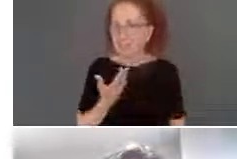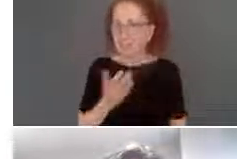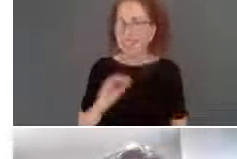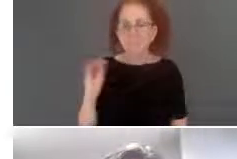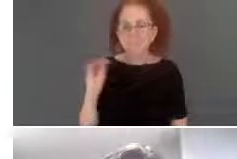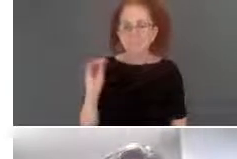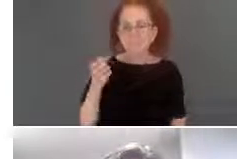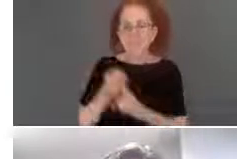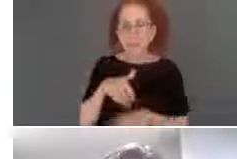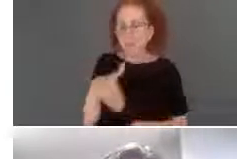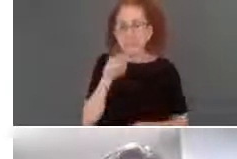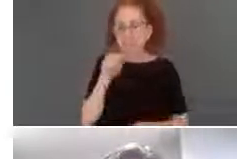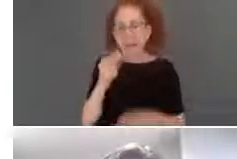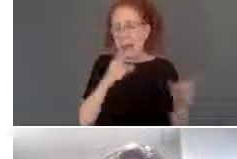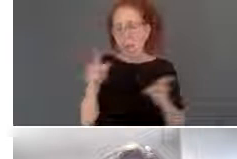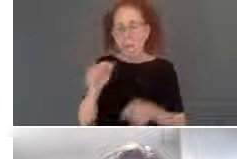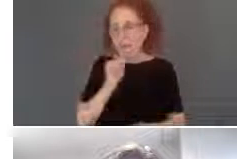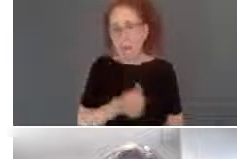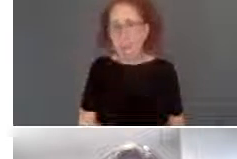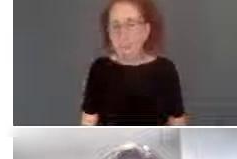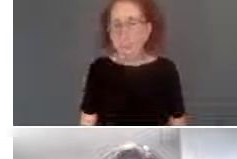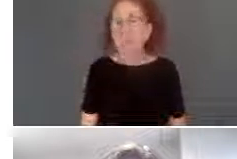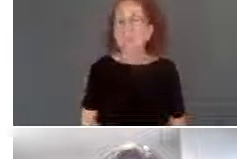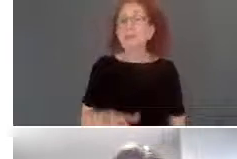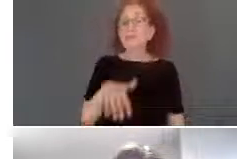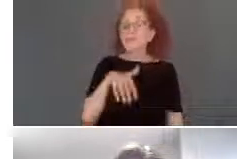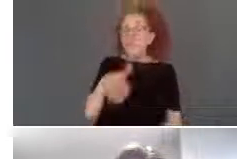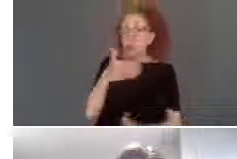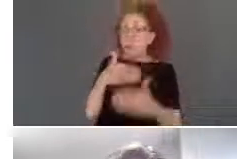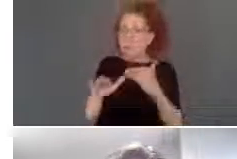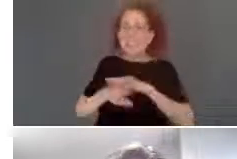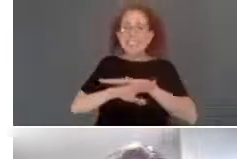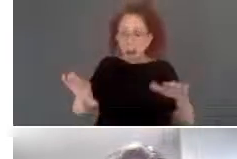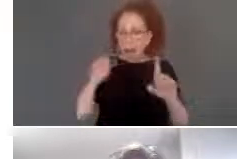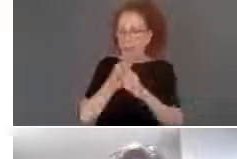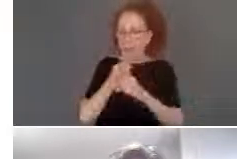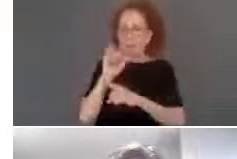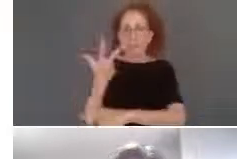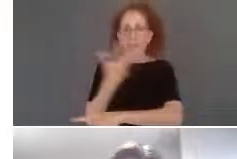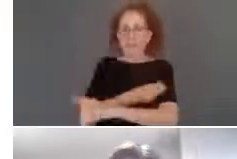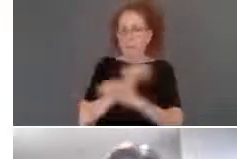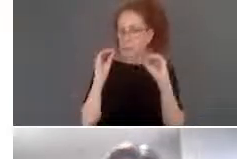fertility, and that just hasn't happened. So fertility is not affected by the vaccine.